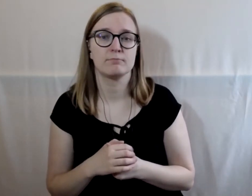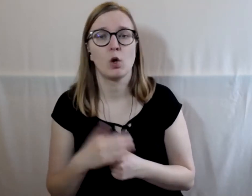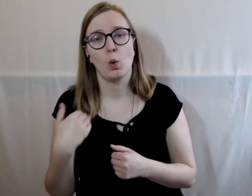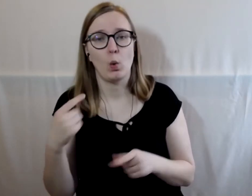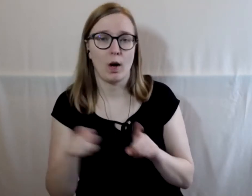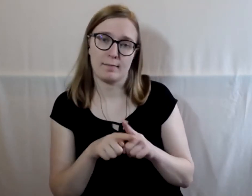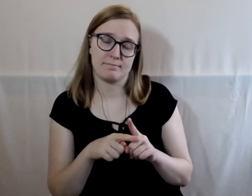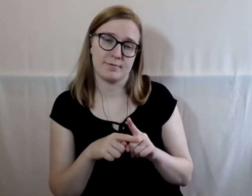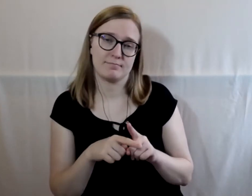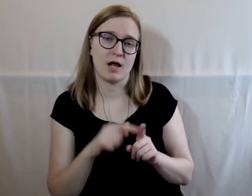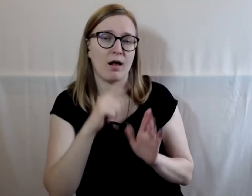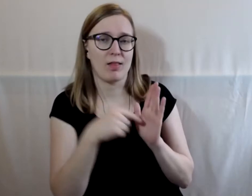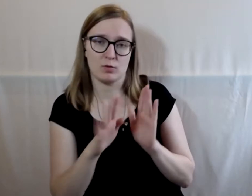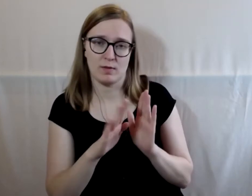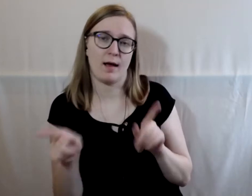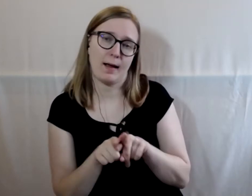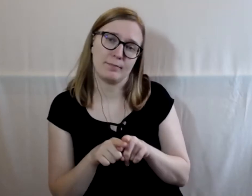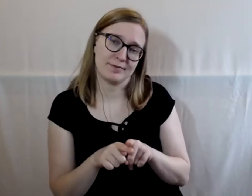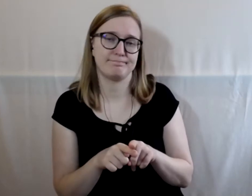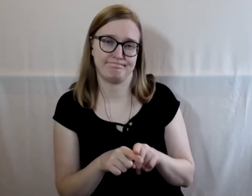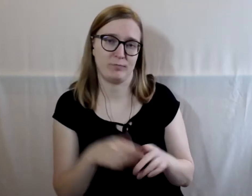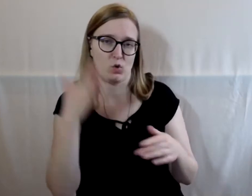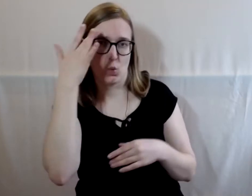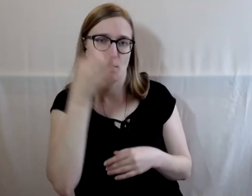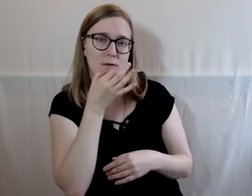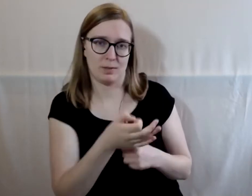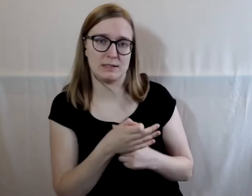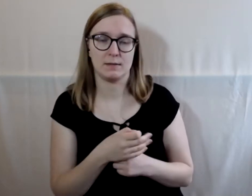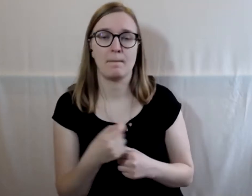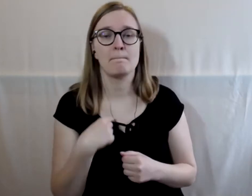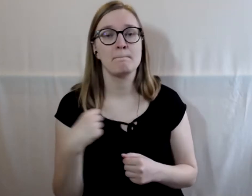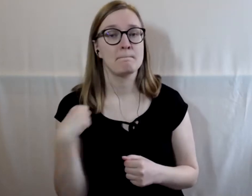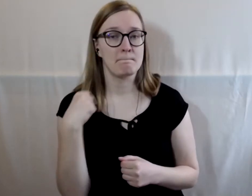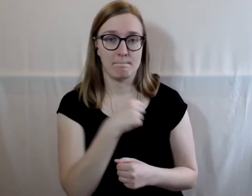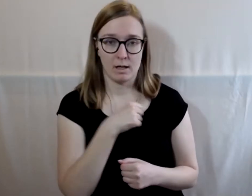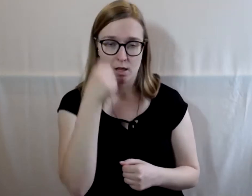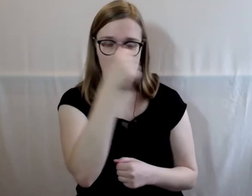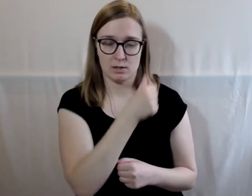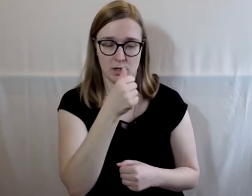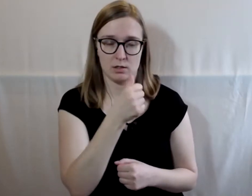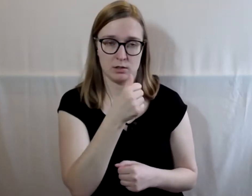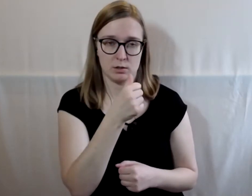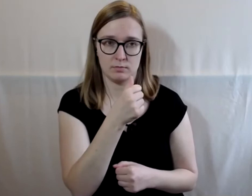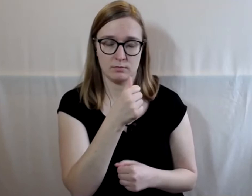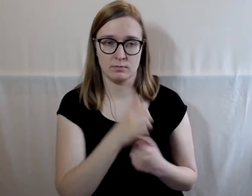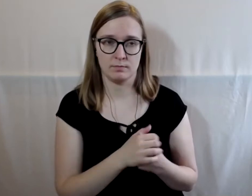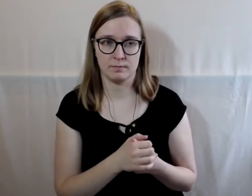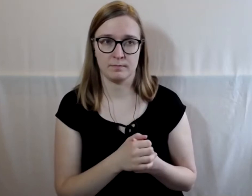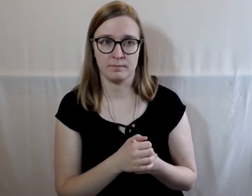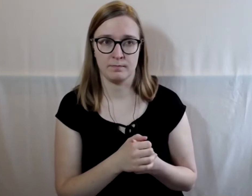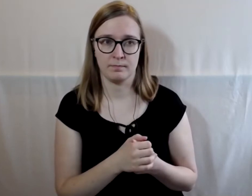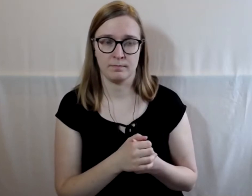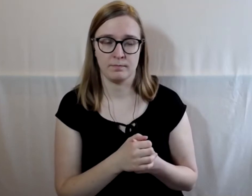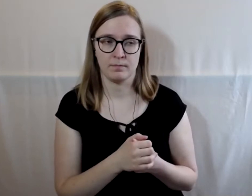that I personally like very much the point that